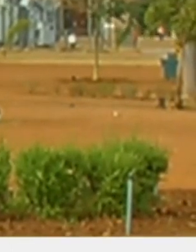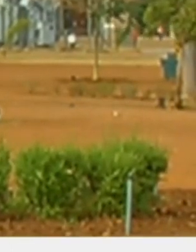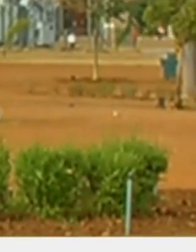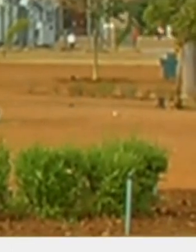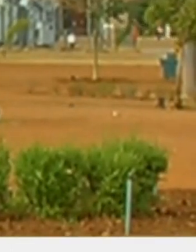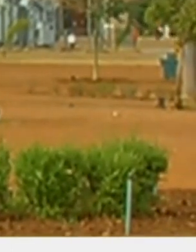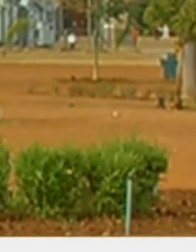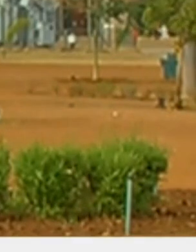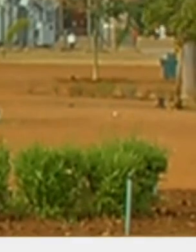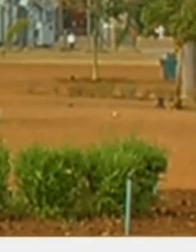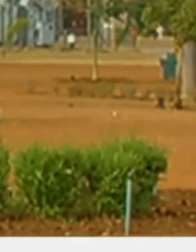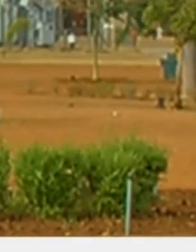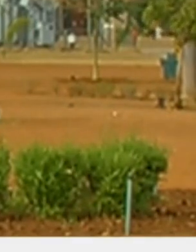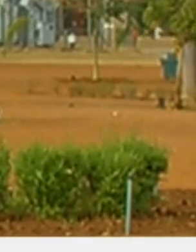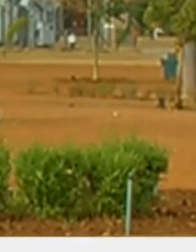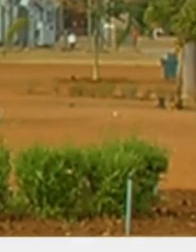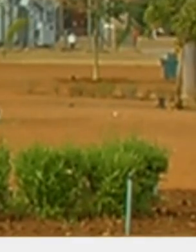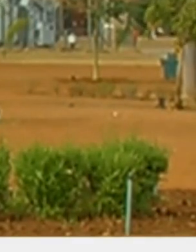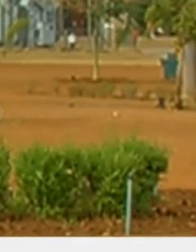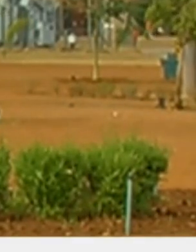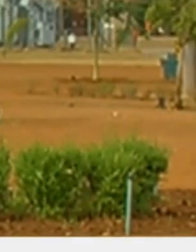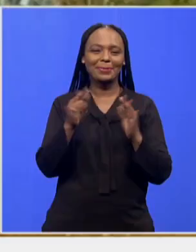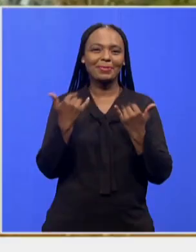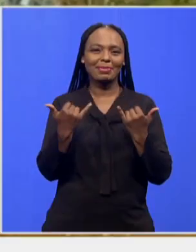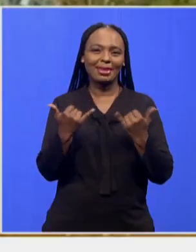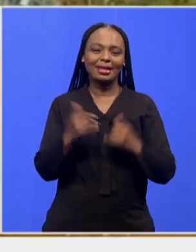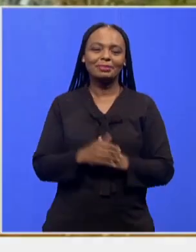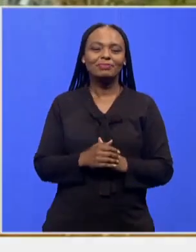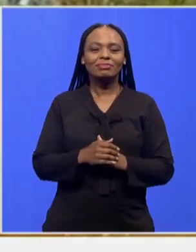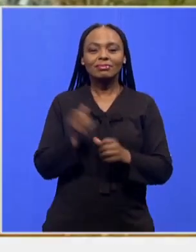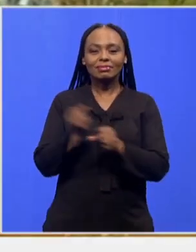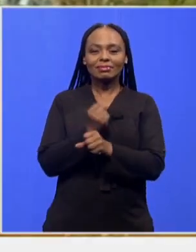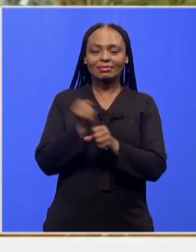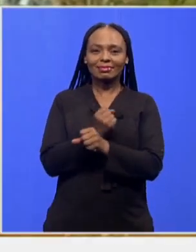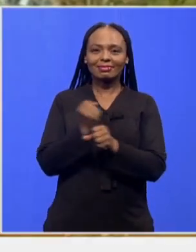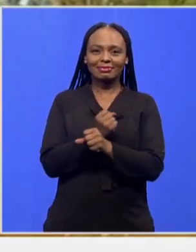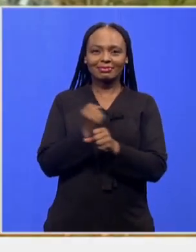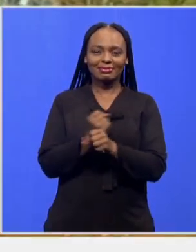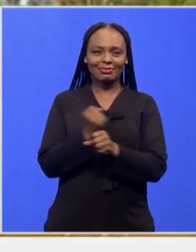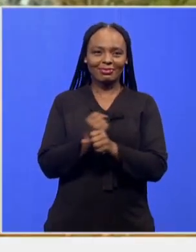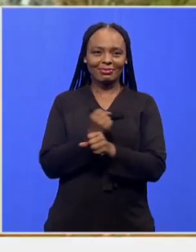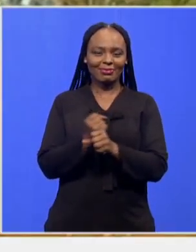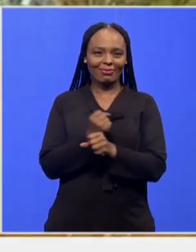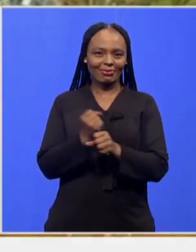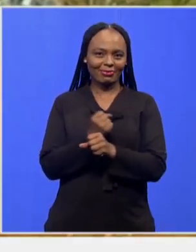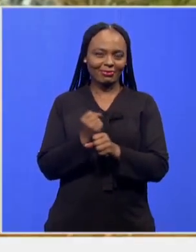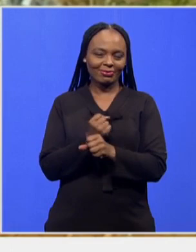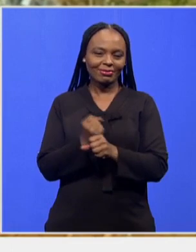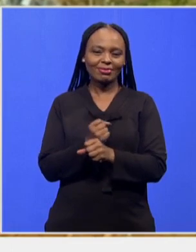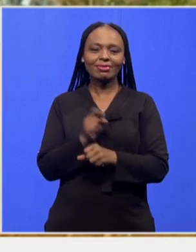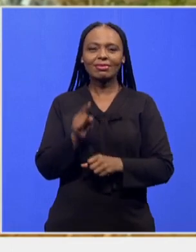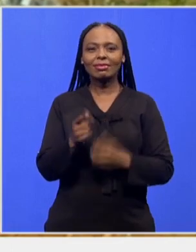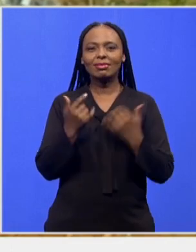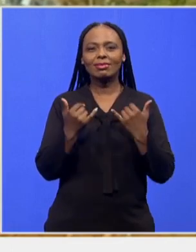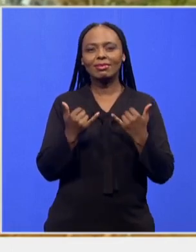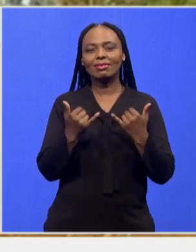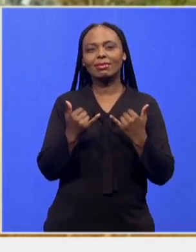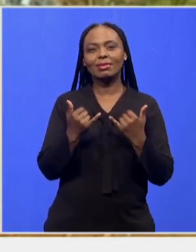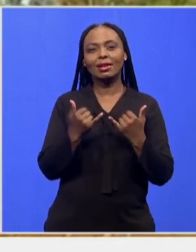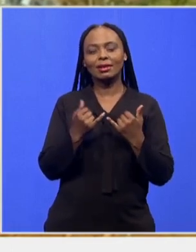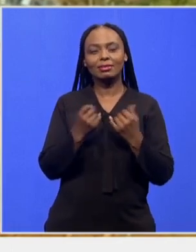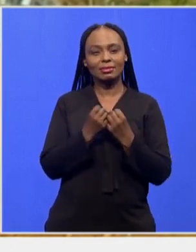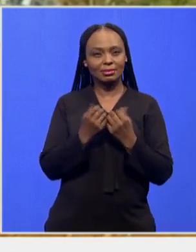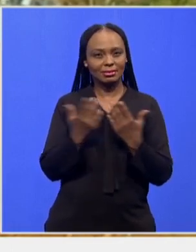about 2007, where work began on Medupi and Kusile. And we did see the ballooning of the